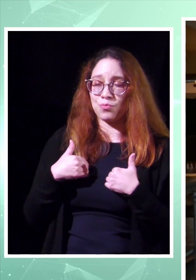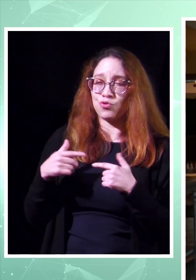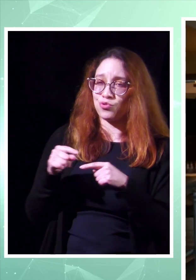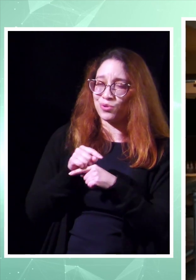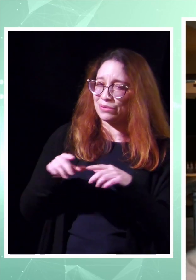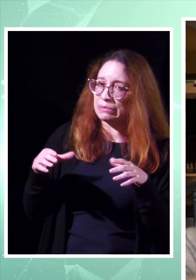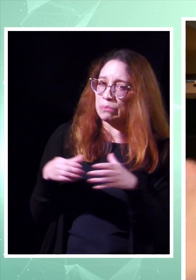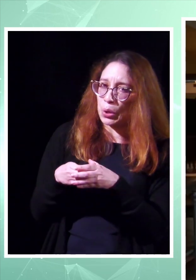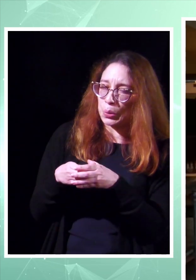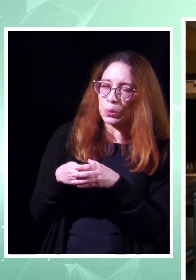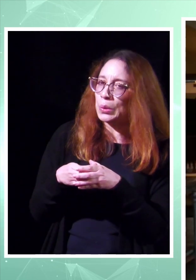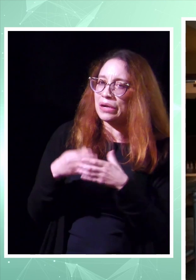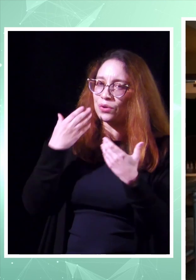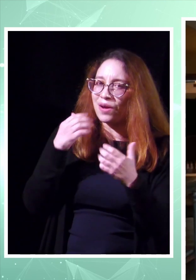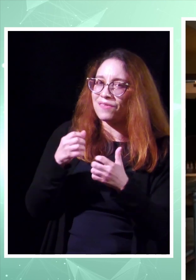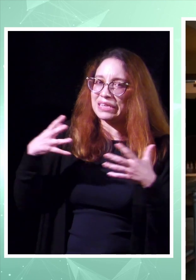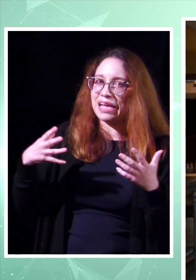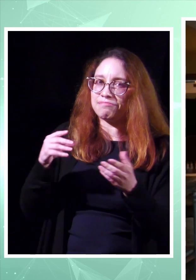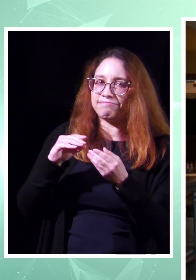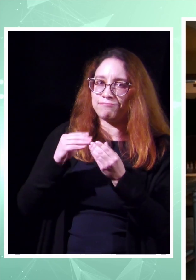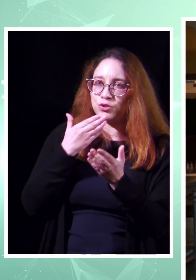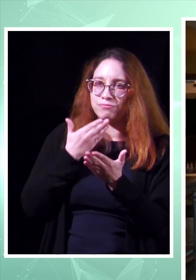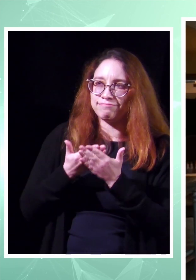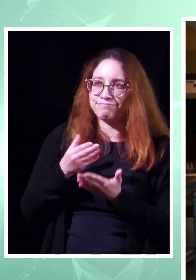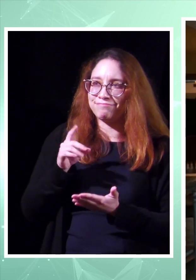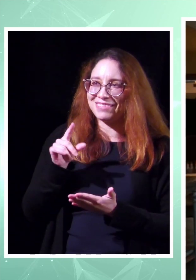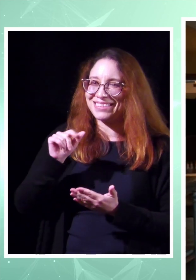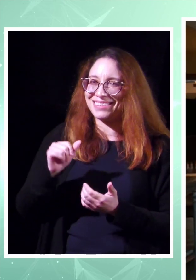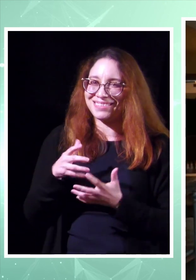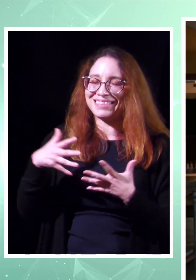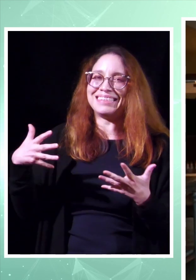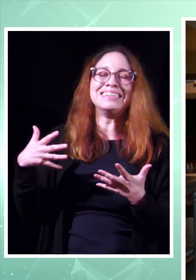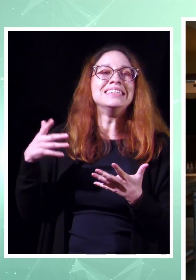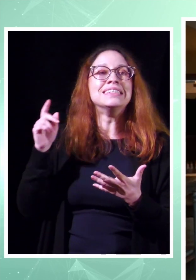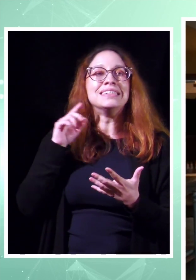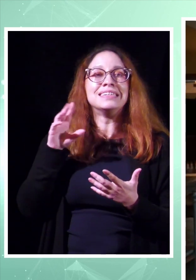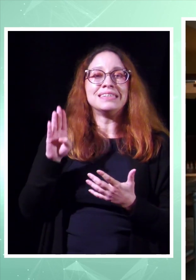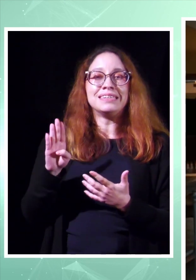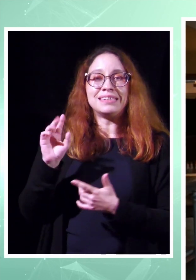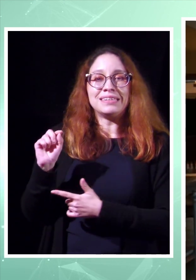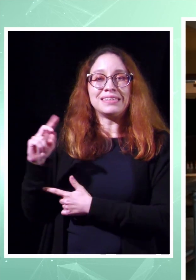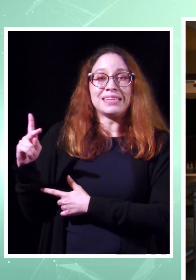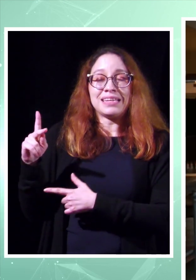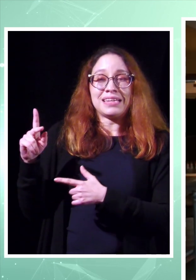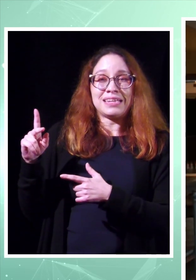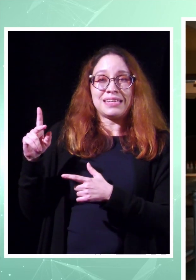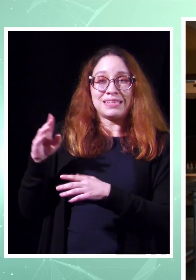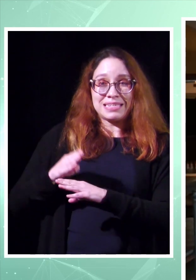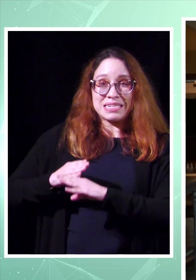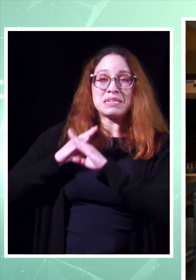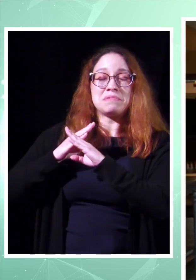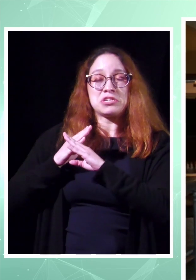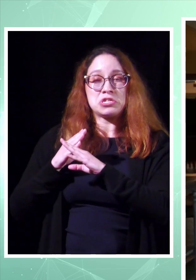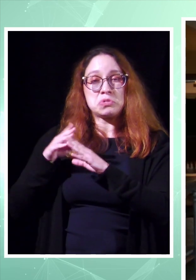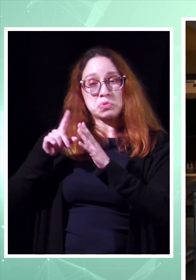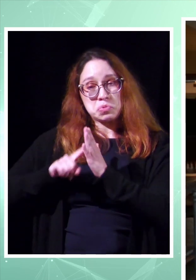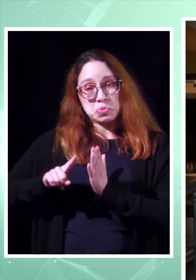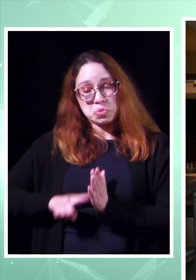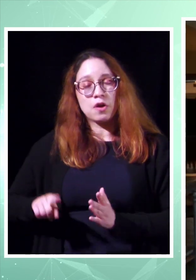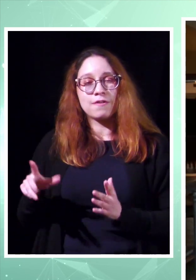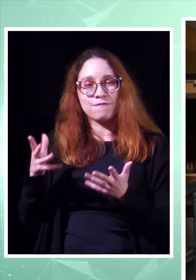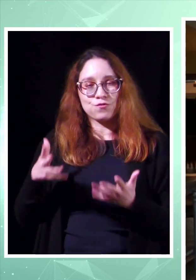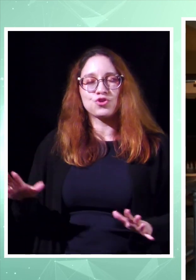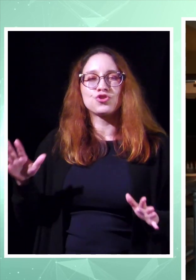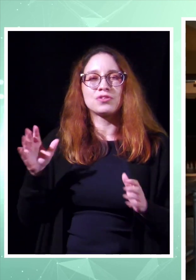small trial. And so we don't have large numbers. And so when the BTK inhibitor trials finish, we're going to know a lot more. And when